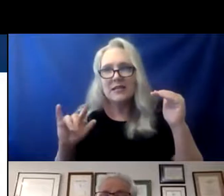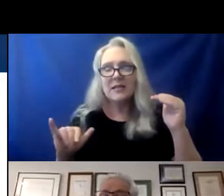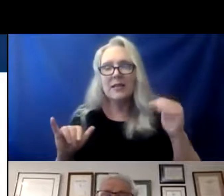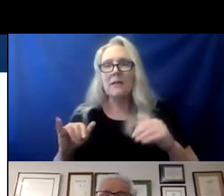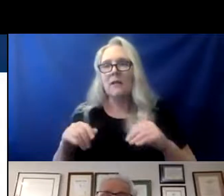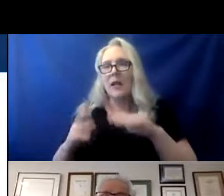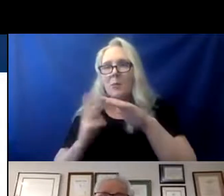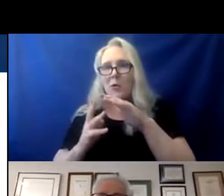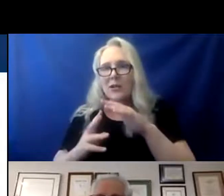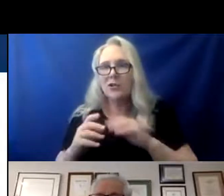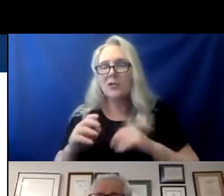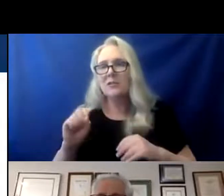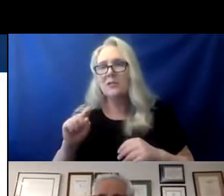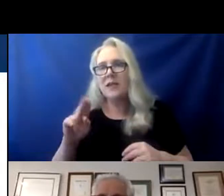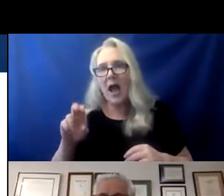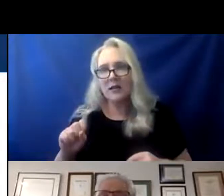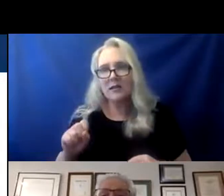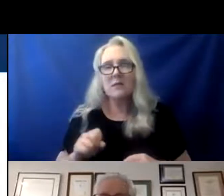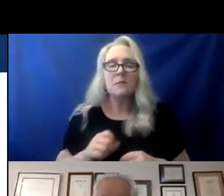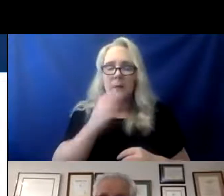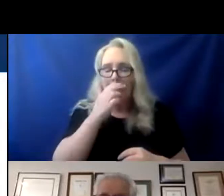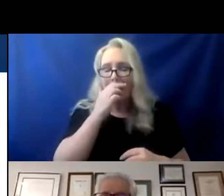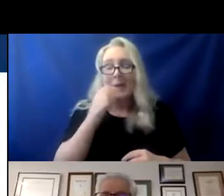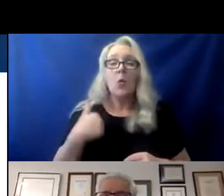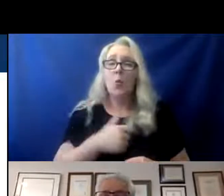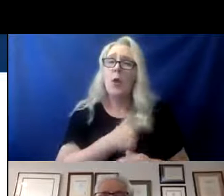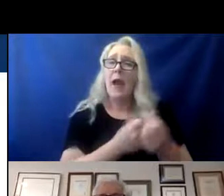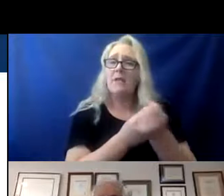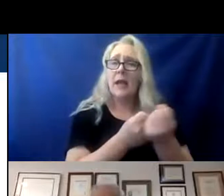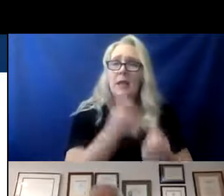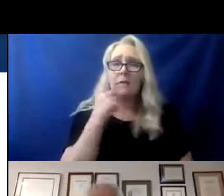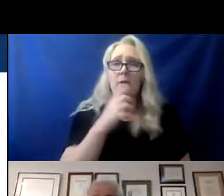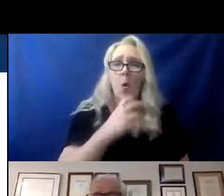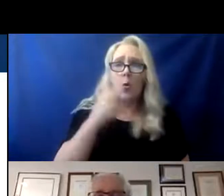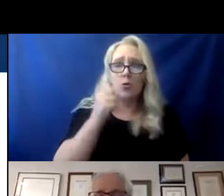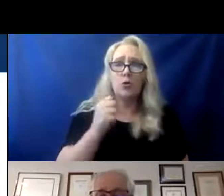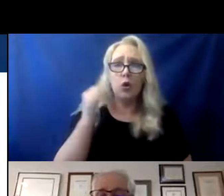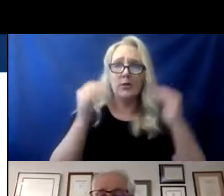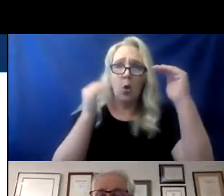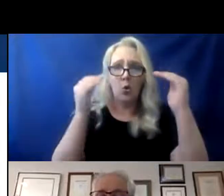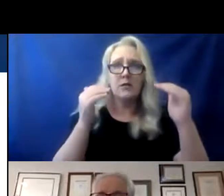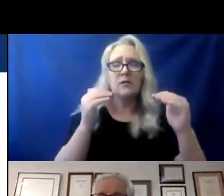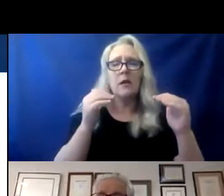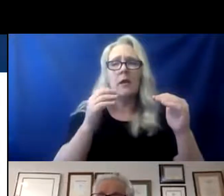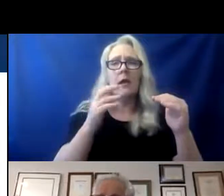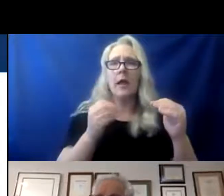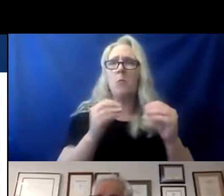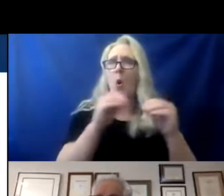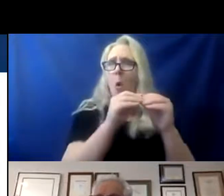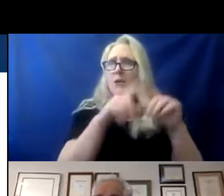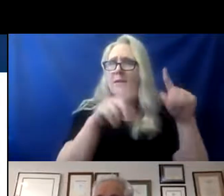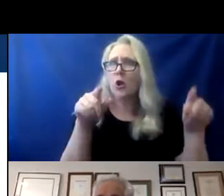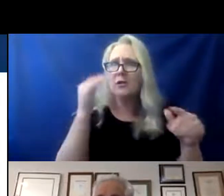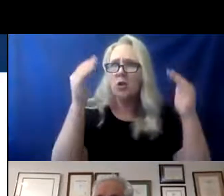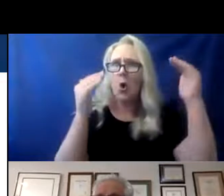well aware that not only are we advocating for older adults and increasingly diverse older adults, but